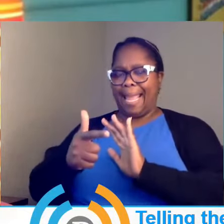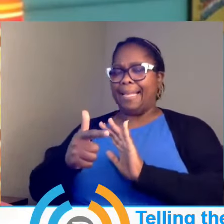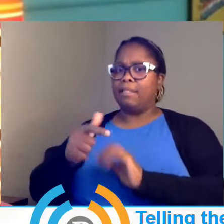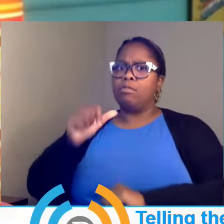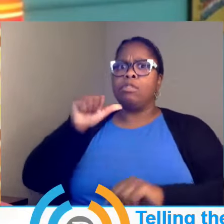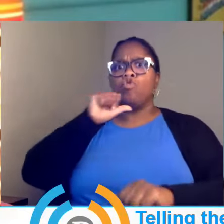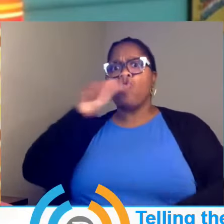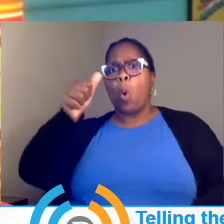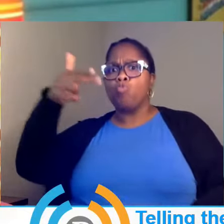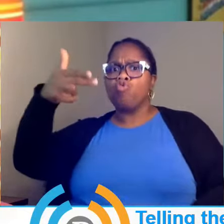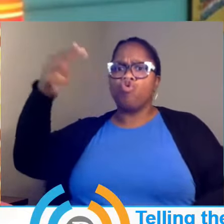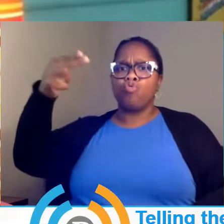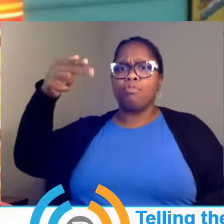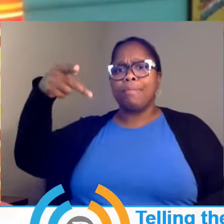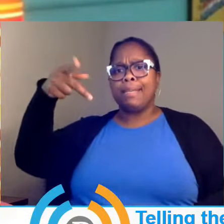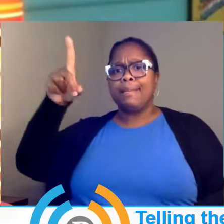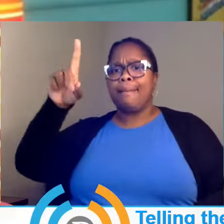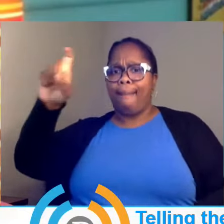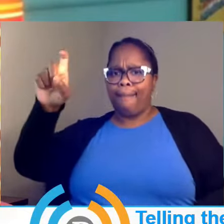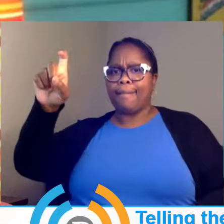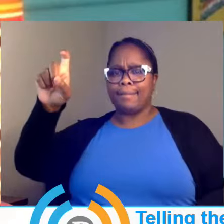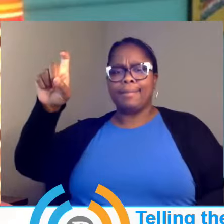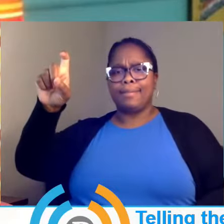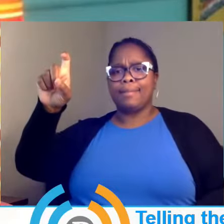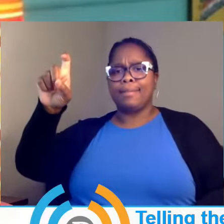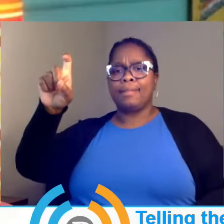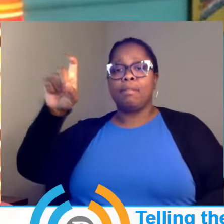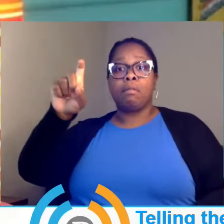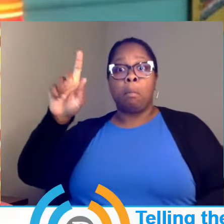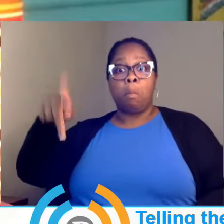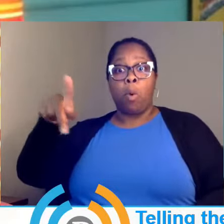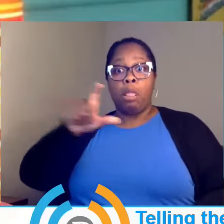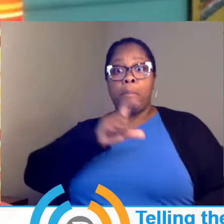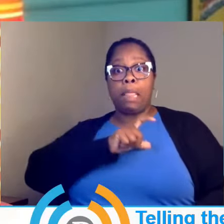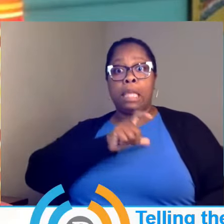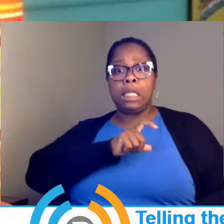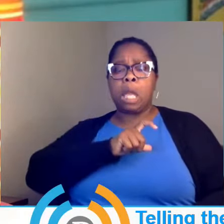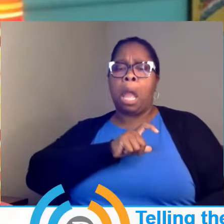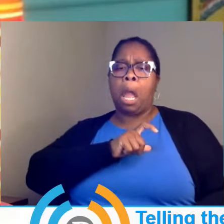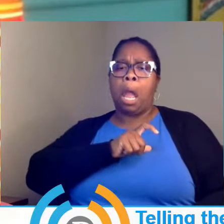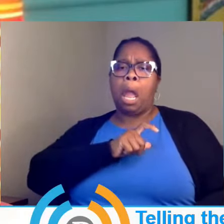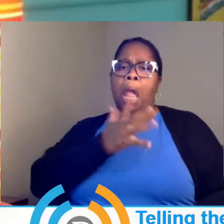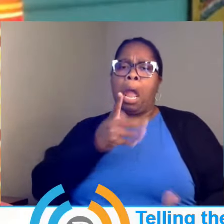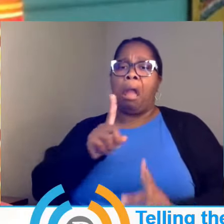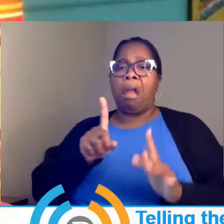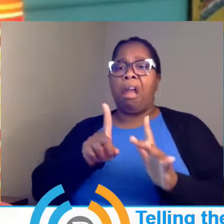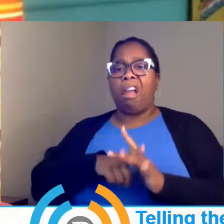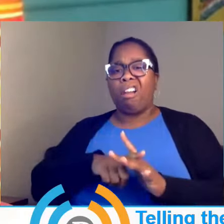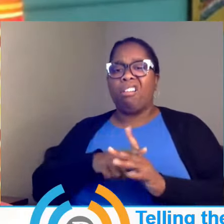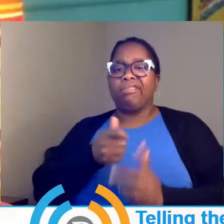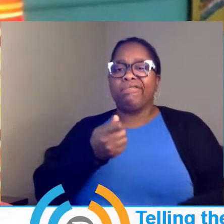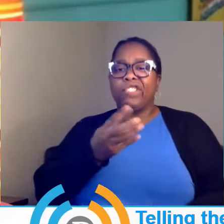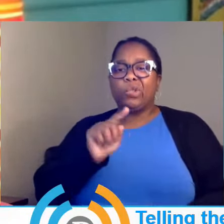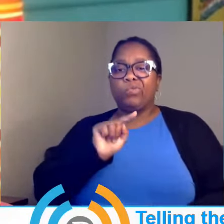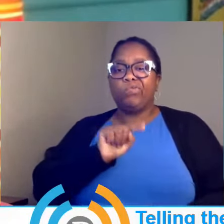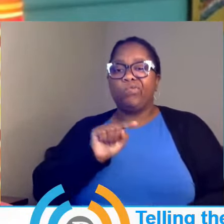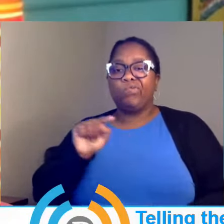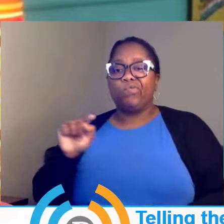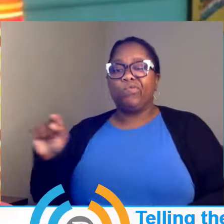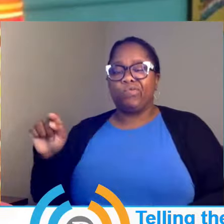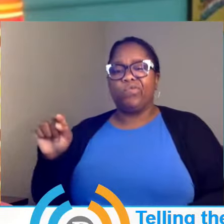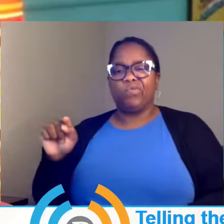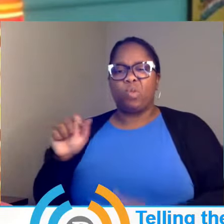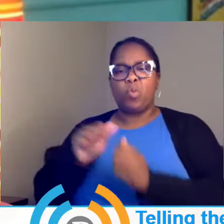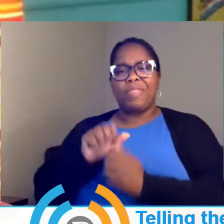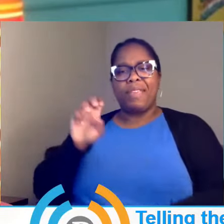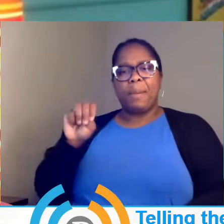OJRC, Portland police barely showed up. And also believe that the change in police